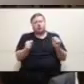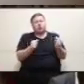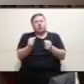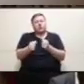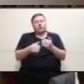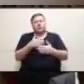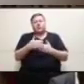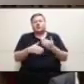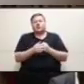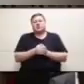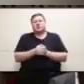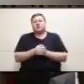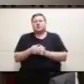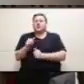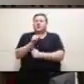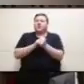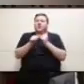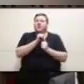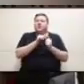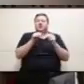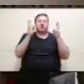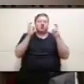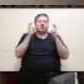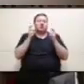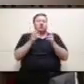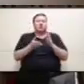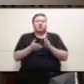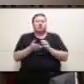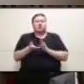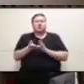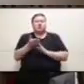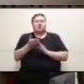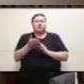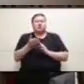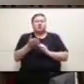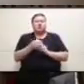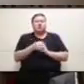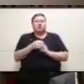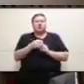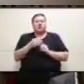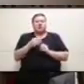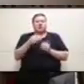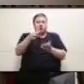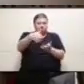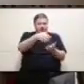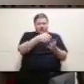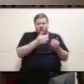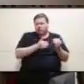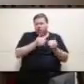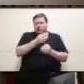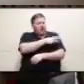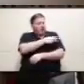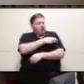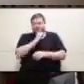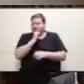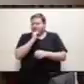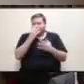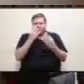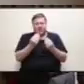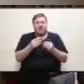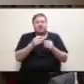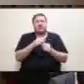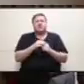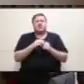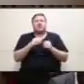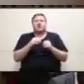to the issue that was also raised earlier on to say, we do not have a revenue manager. Yes, we do not have one, though there's someone